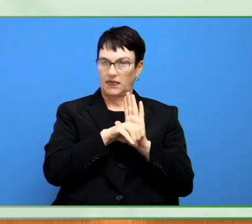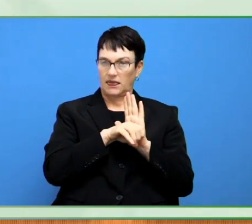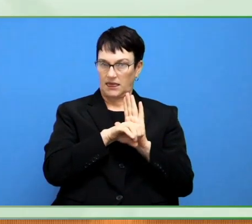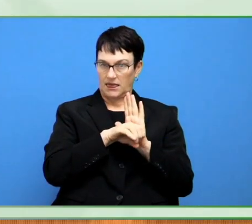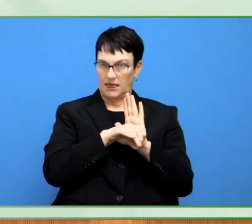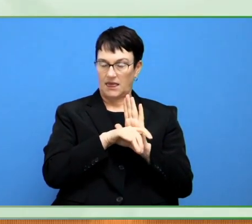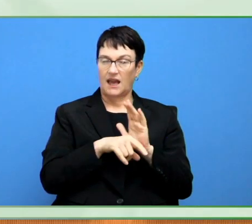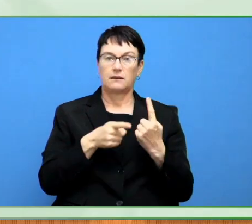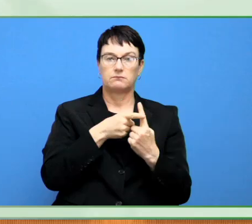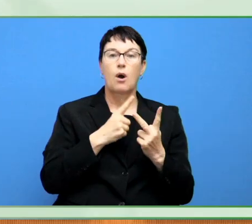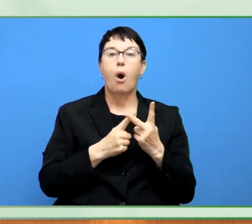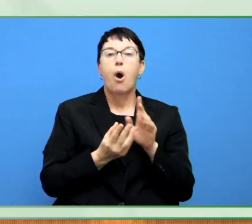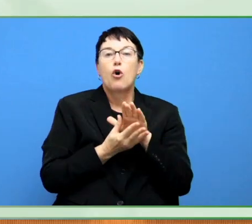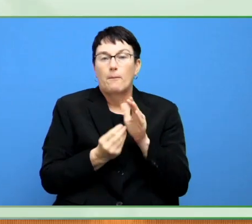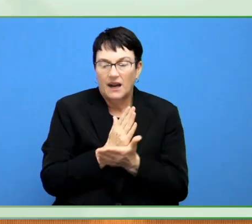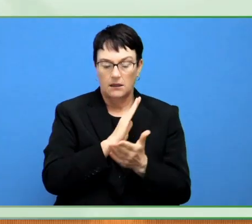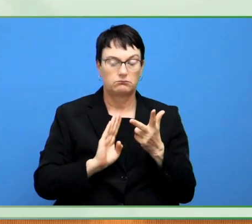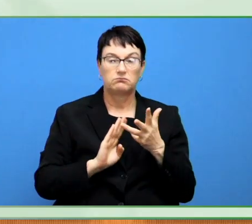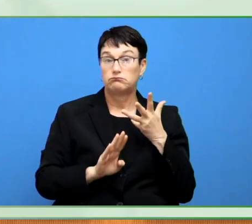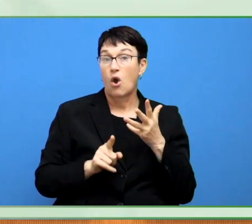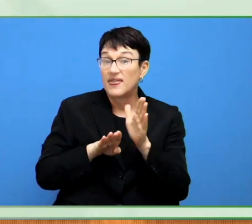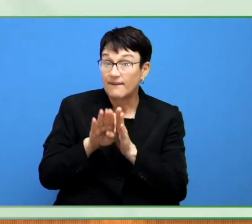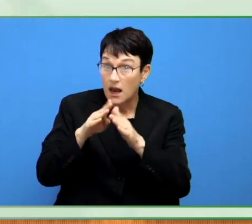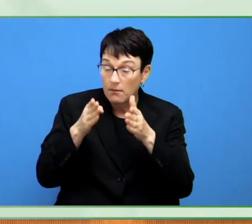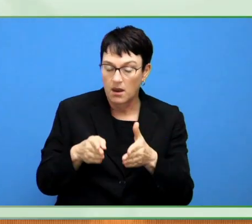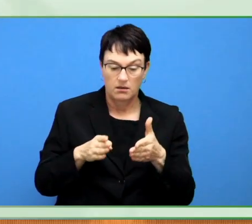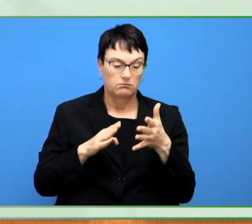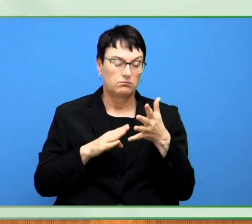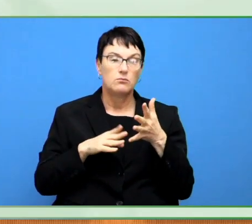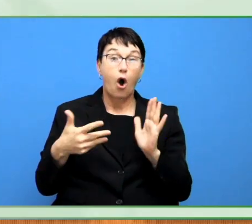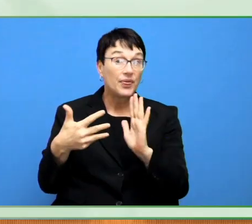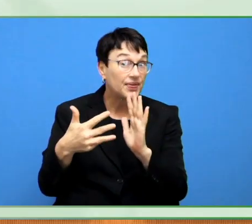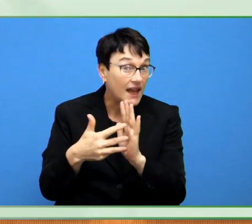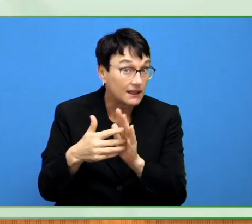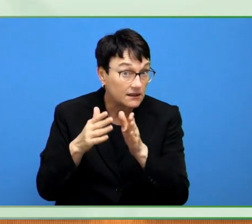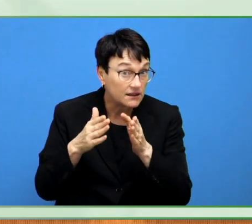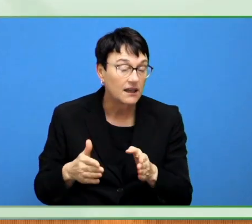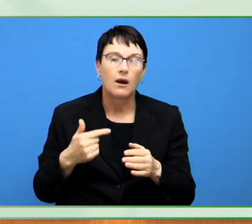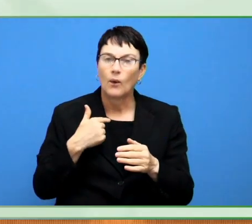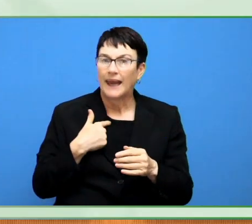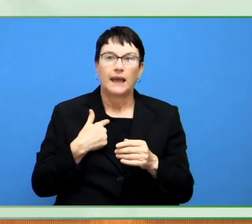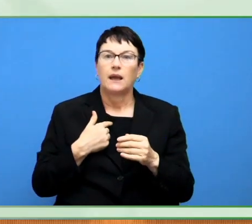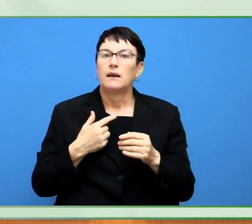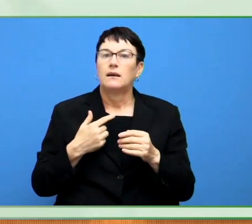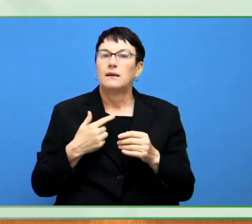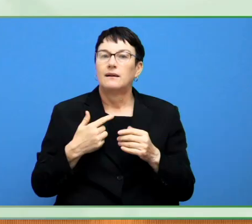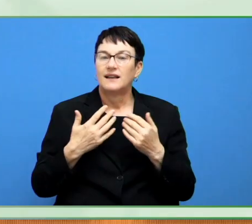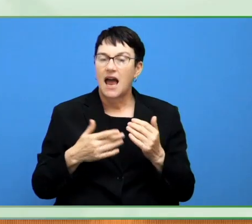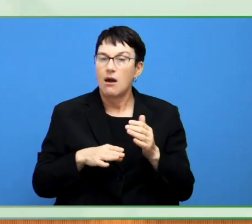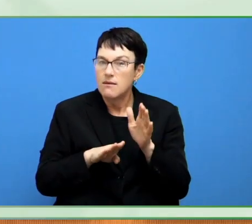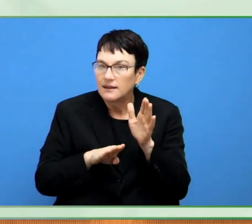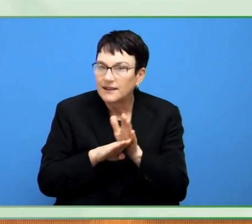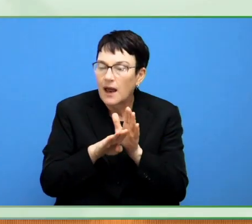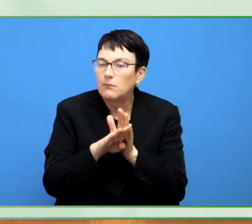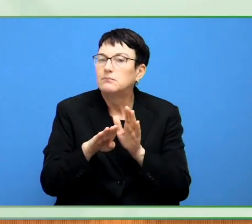the testers. We included one in built environment. We're developing one in mobile accessibility. So those